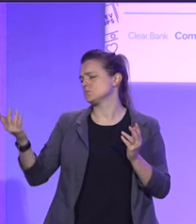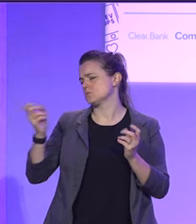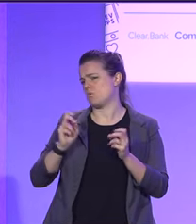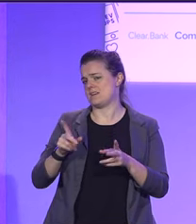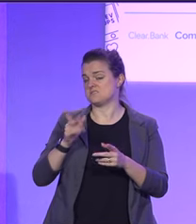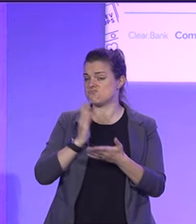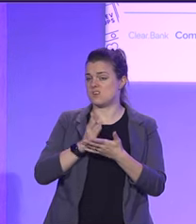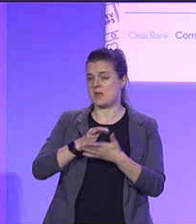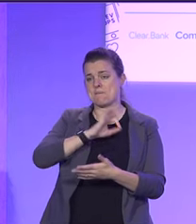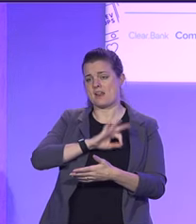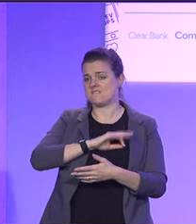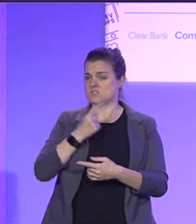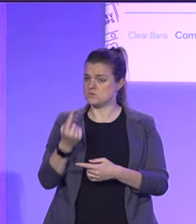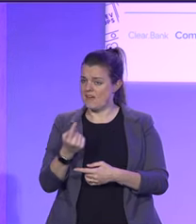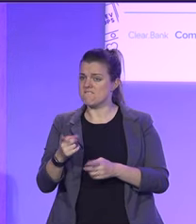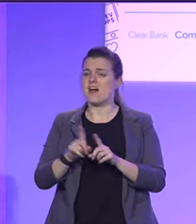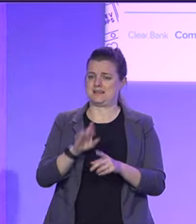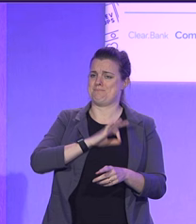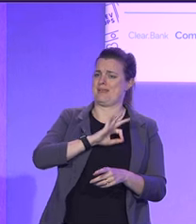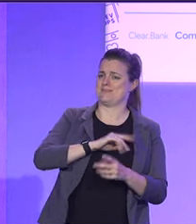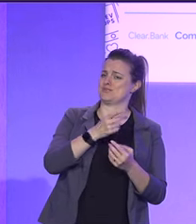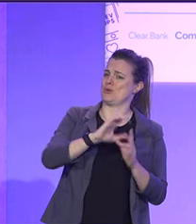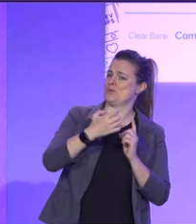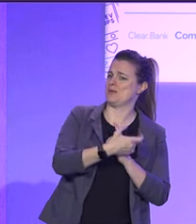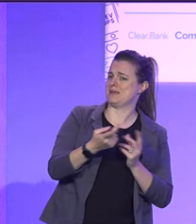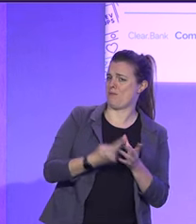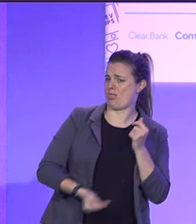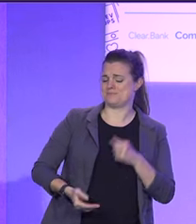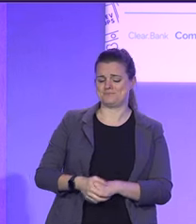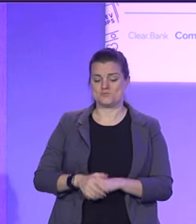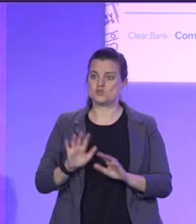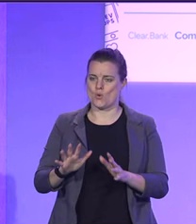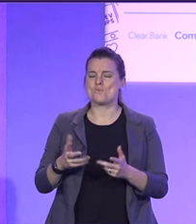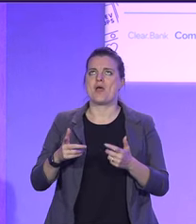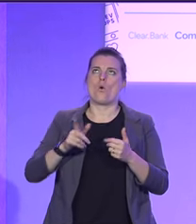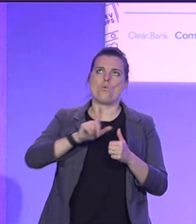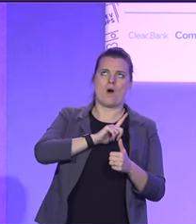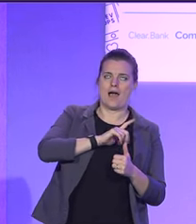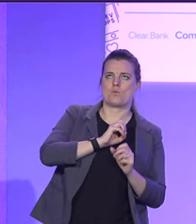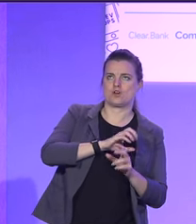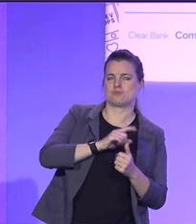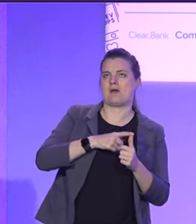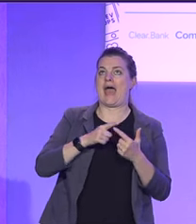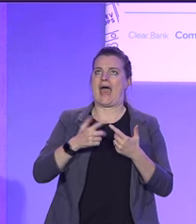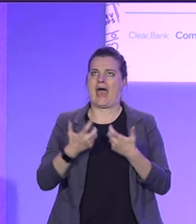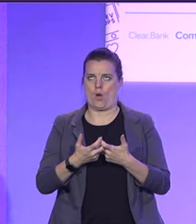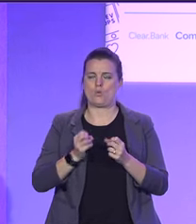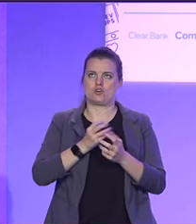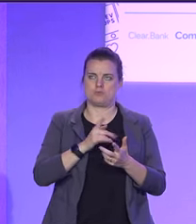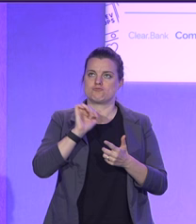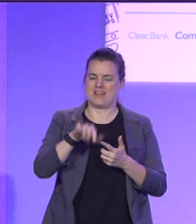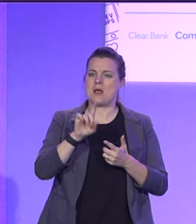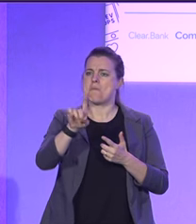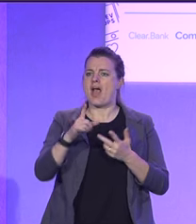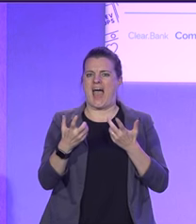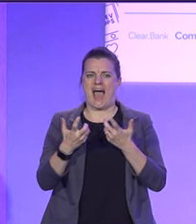parties. Right, so now we know why we should or how we should contribute. How do we find what to contribute to? There are